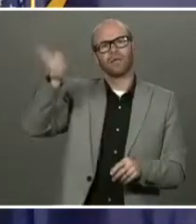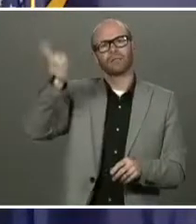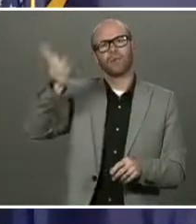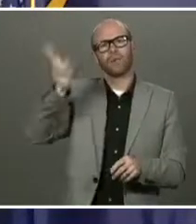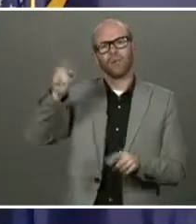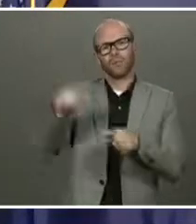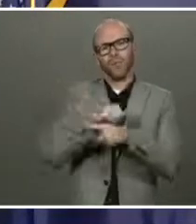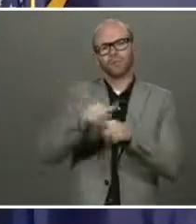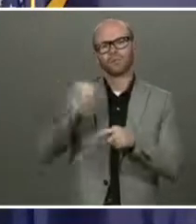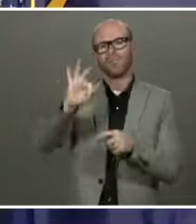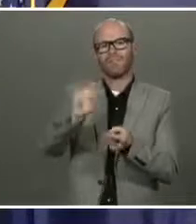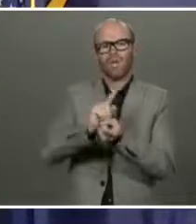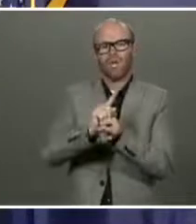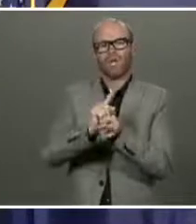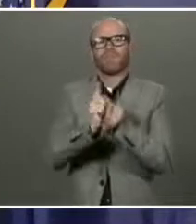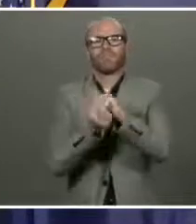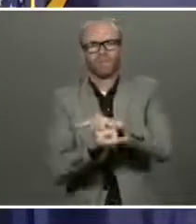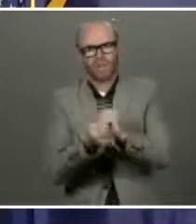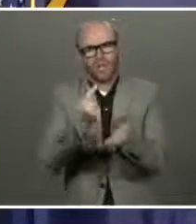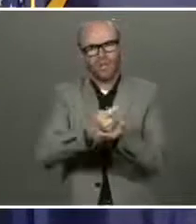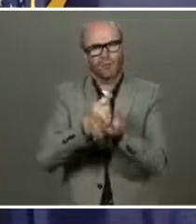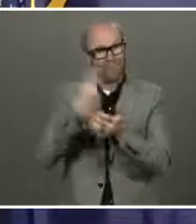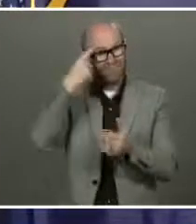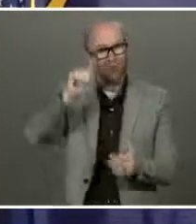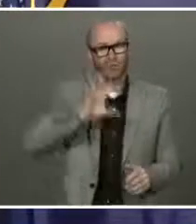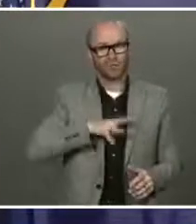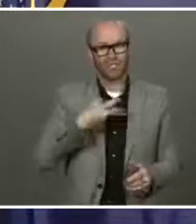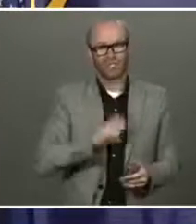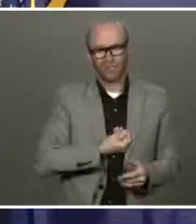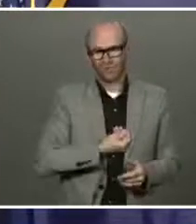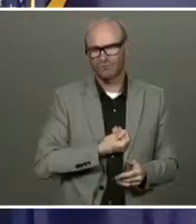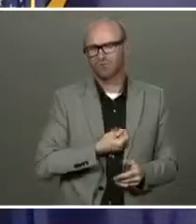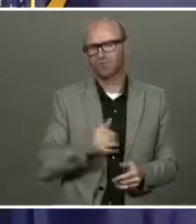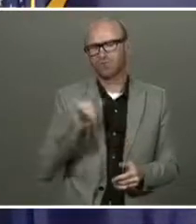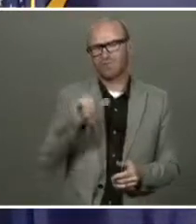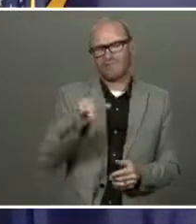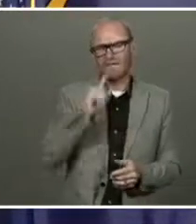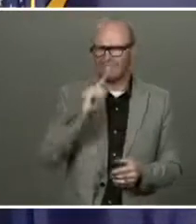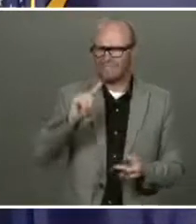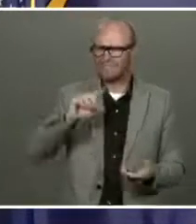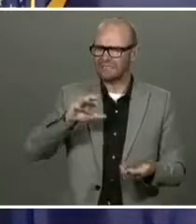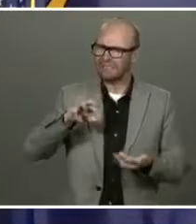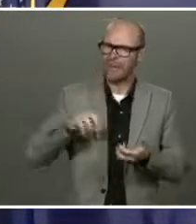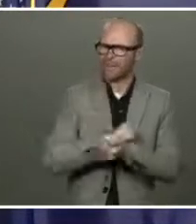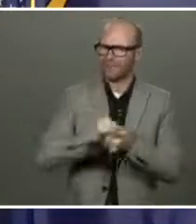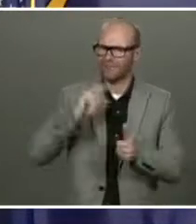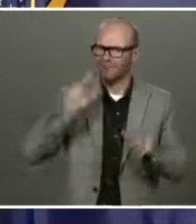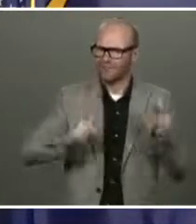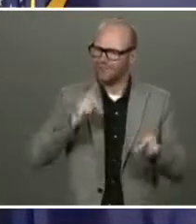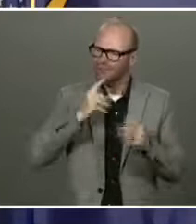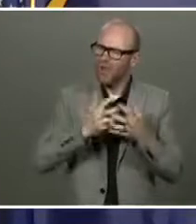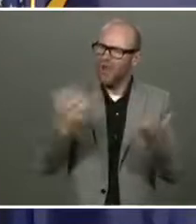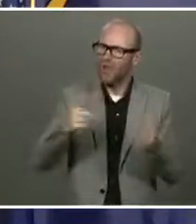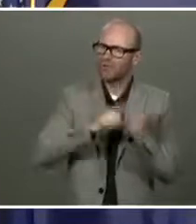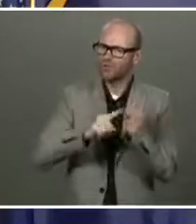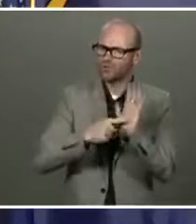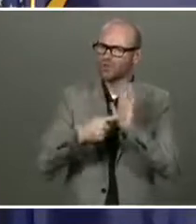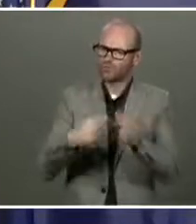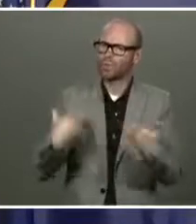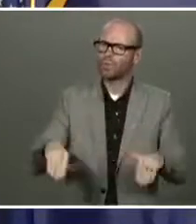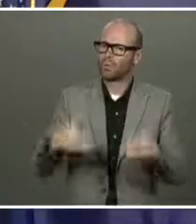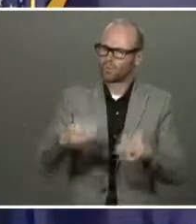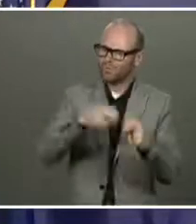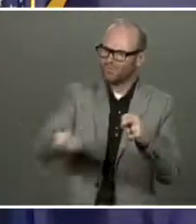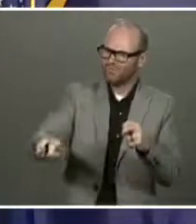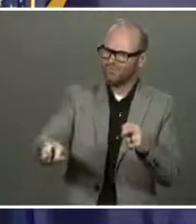therapy have been incredibly damaging, and there is plenty of research on that issue. And obviously, we have